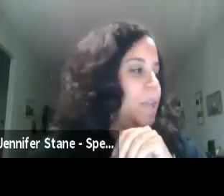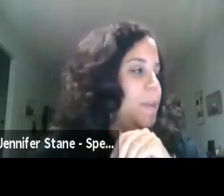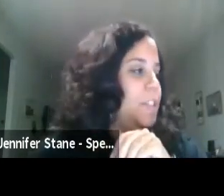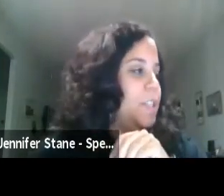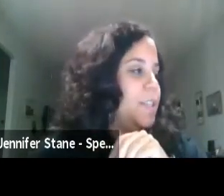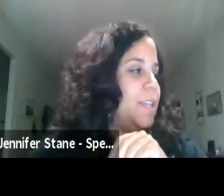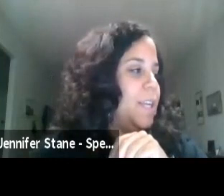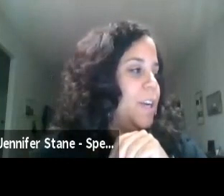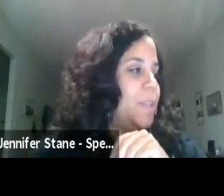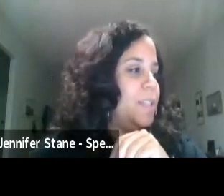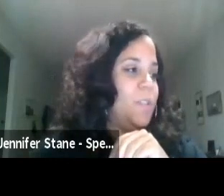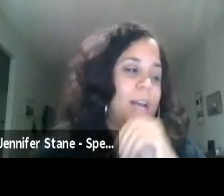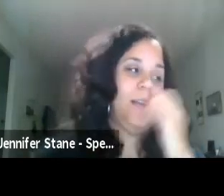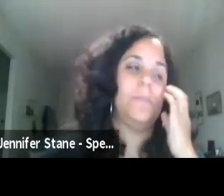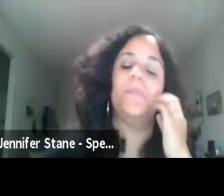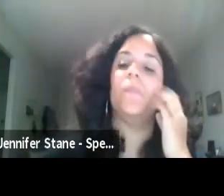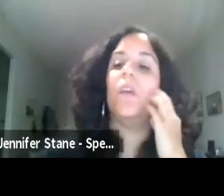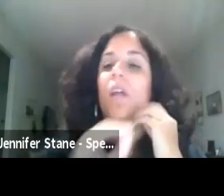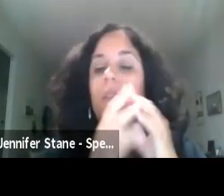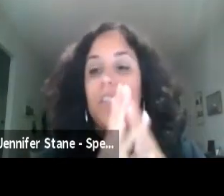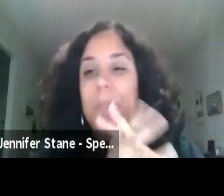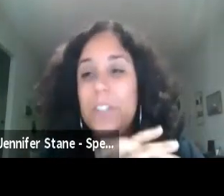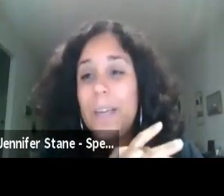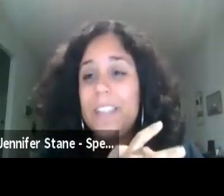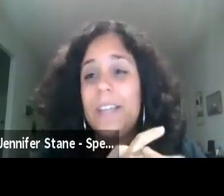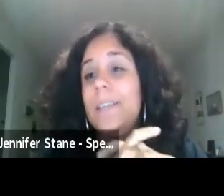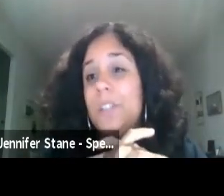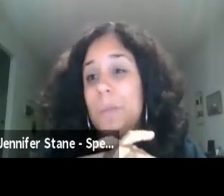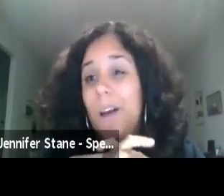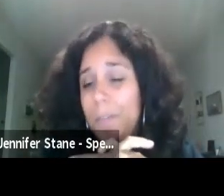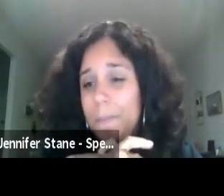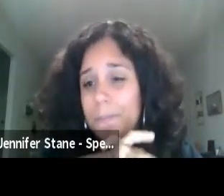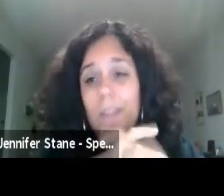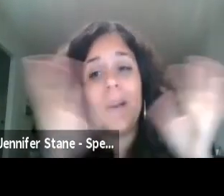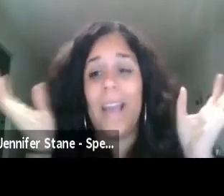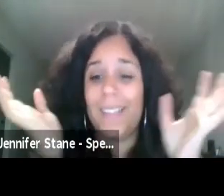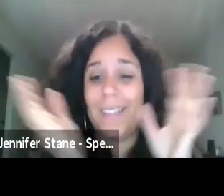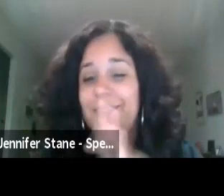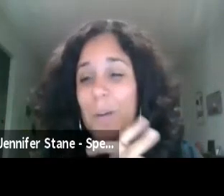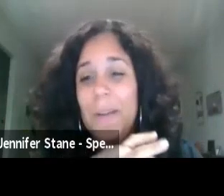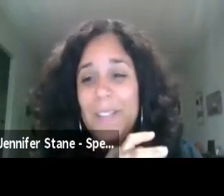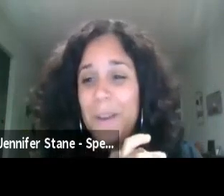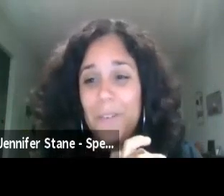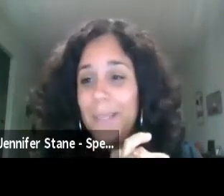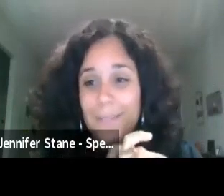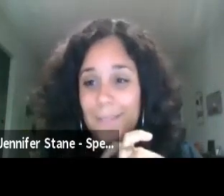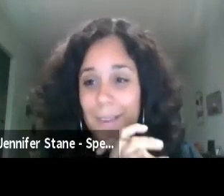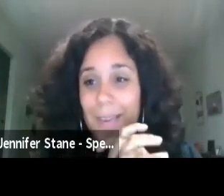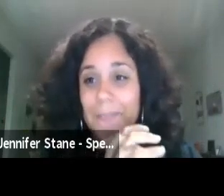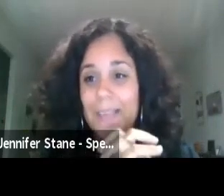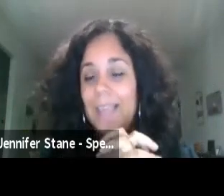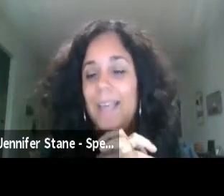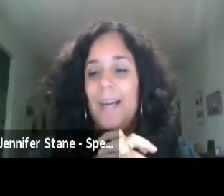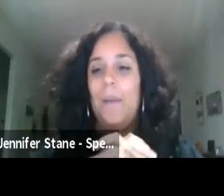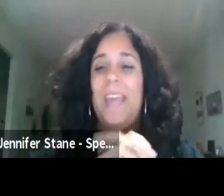this little image here with these little guys, there's a special bacteria that lives in your mouth. Everybody has it. Nobody gets away from it,